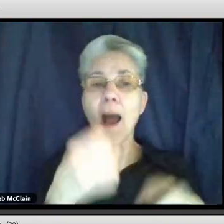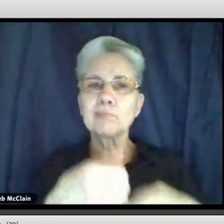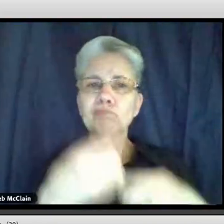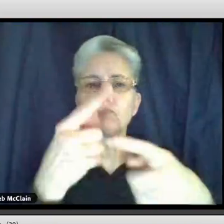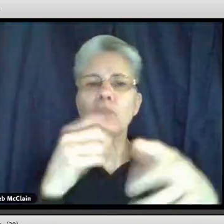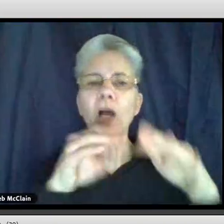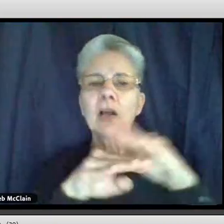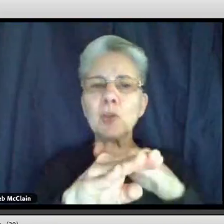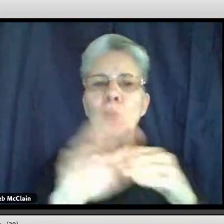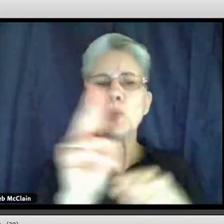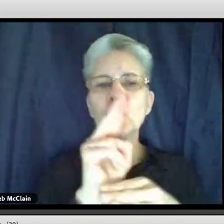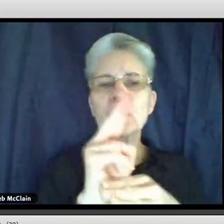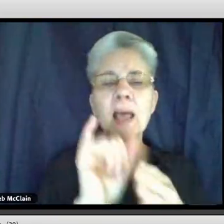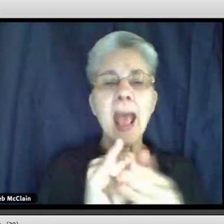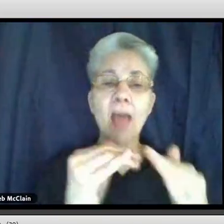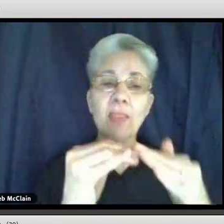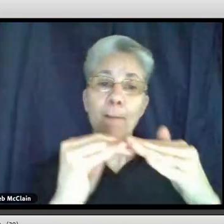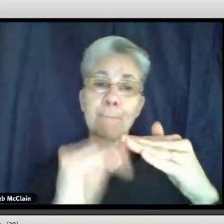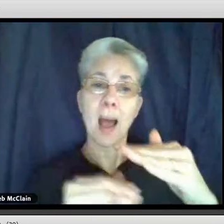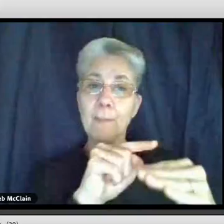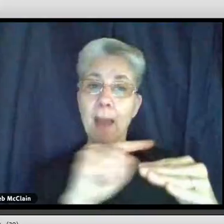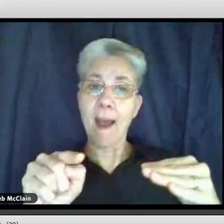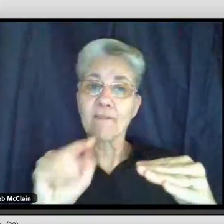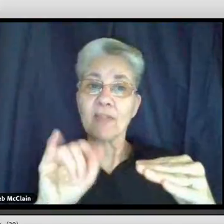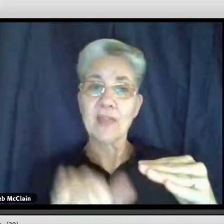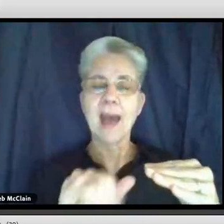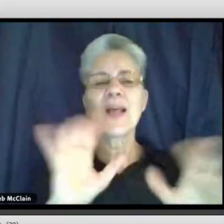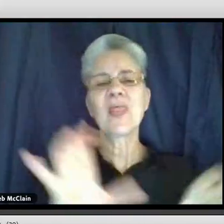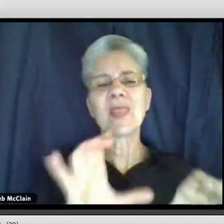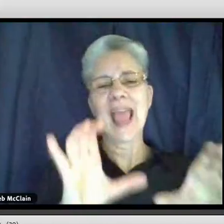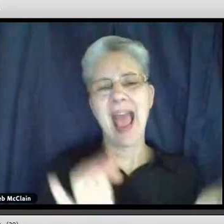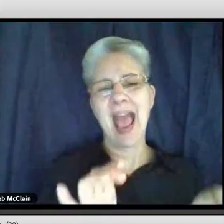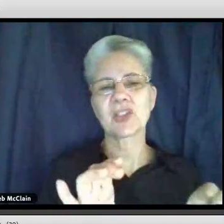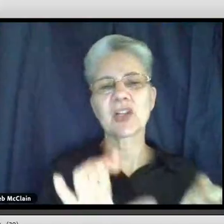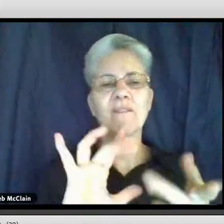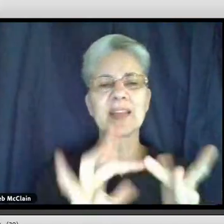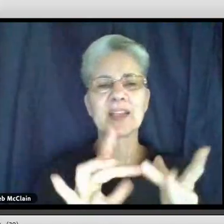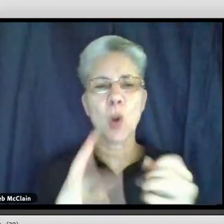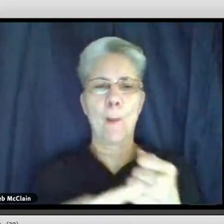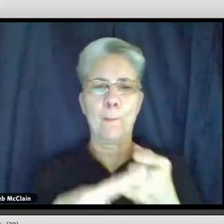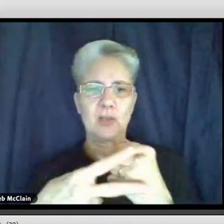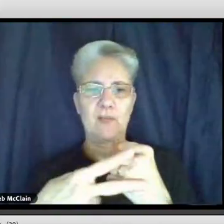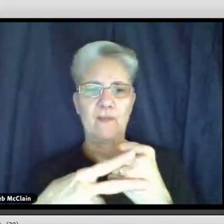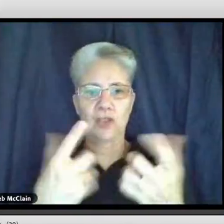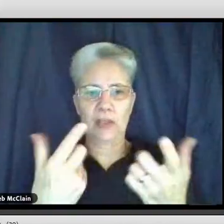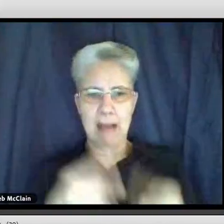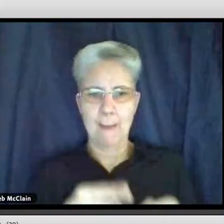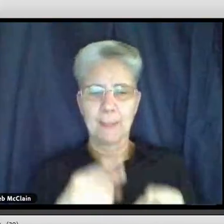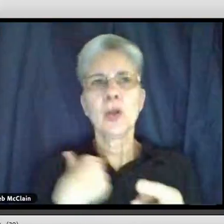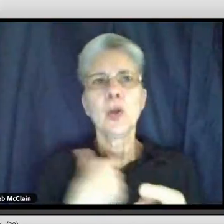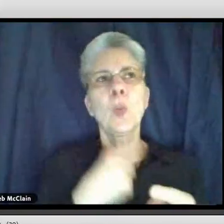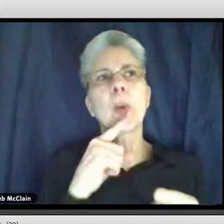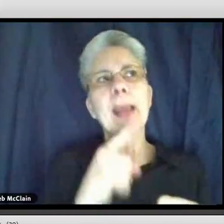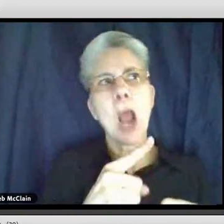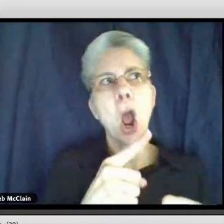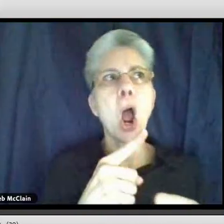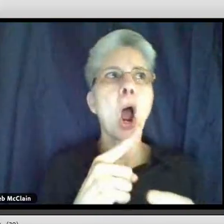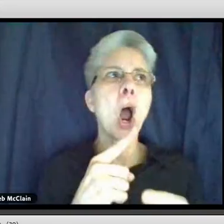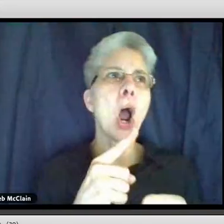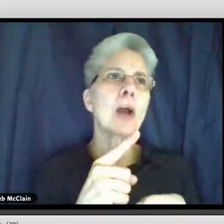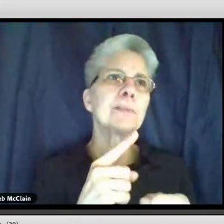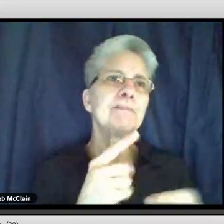half of the circle is the actions of digital preservation. We are ingesting it into